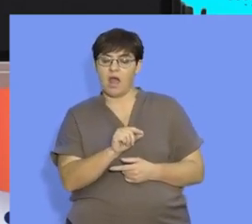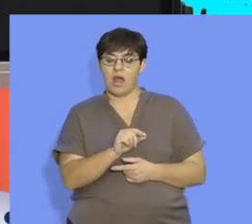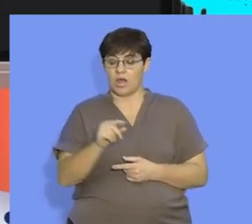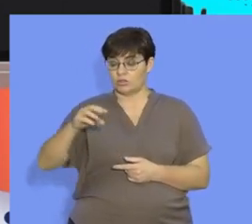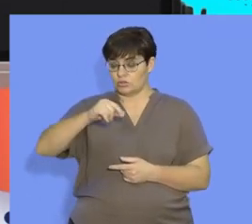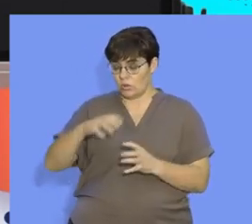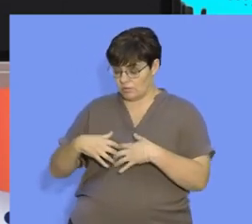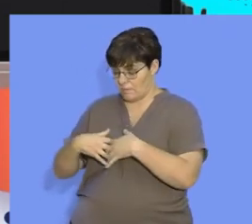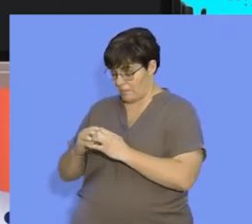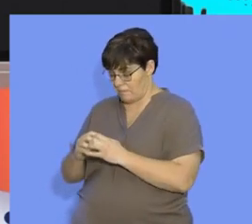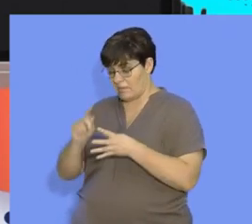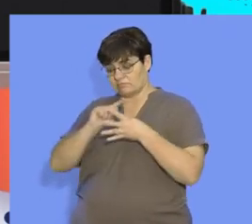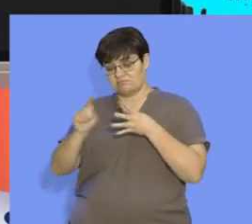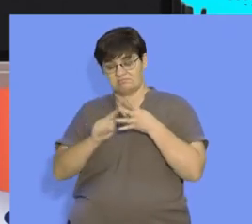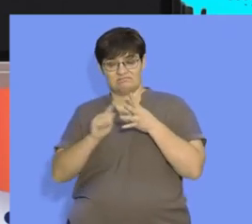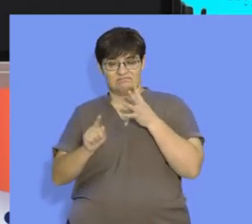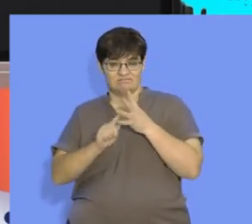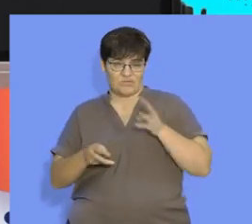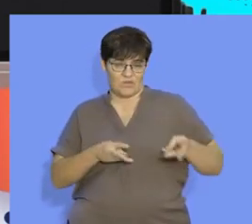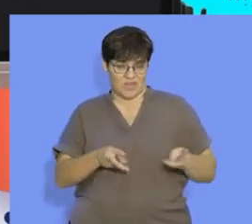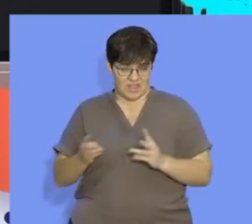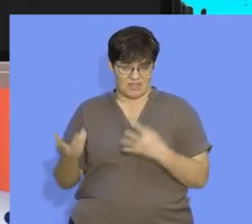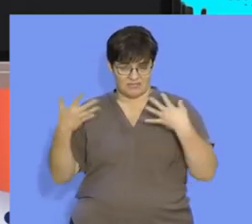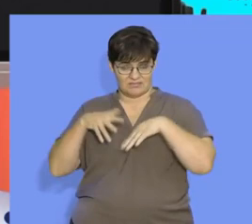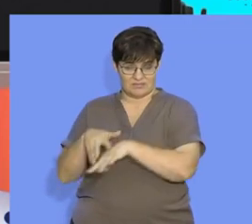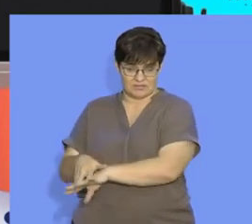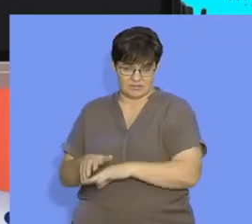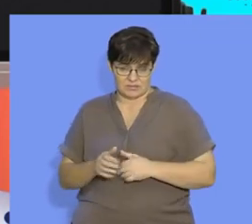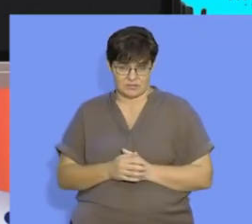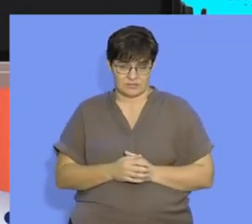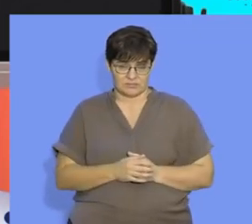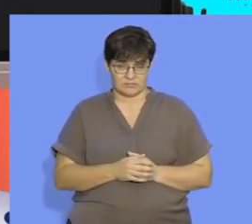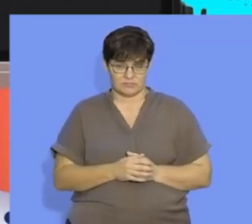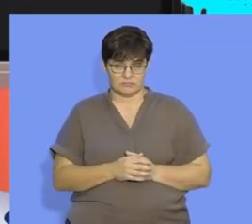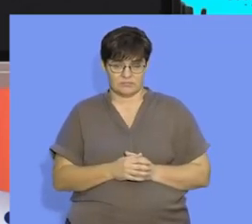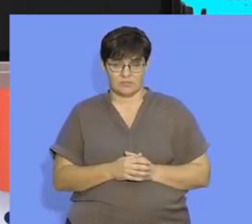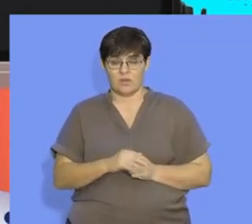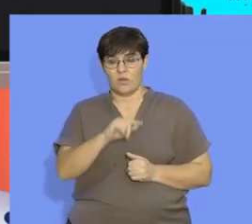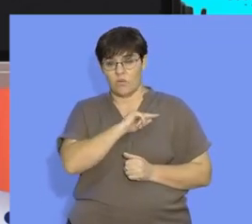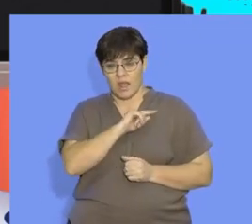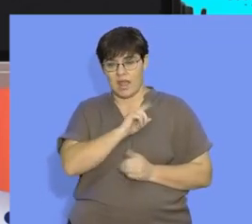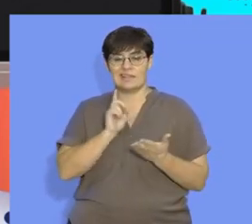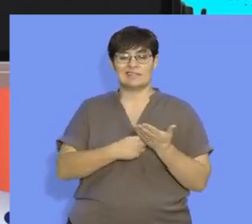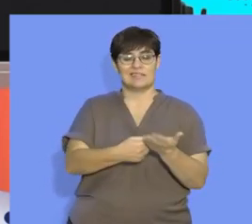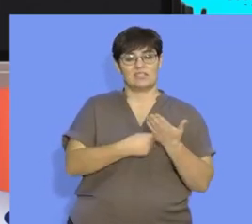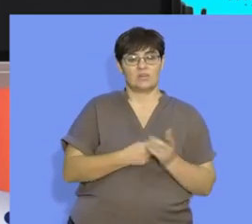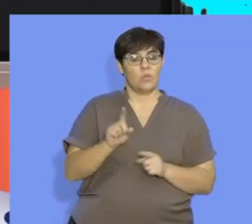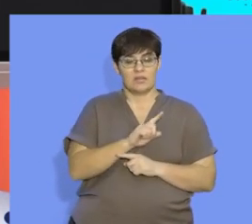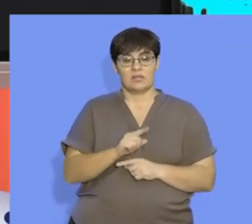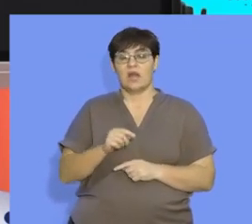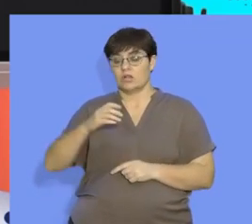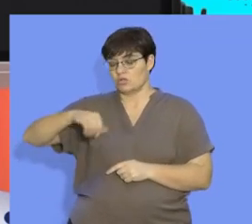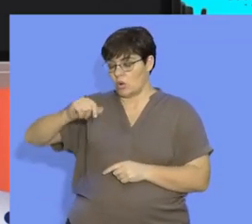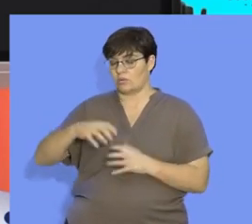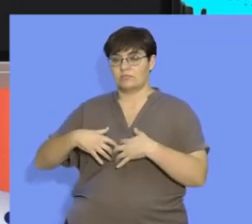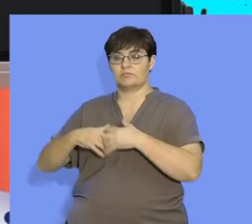that there are different ways in which we can actually, you know, use in terms of reactions to obtain very useful salts, because our discussion